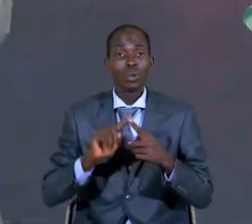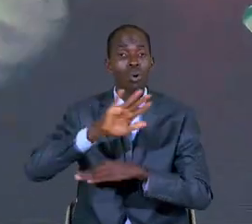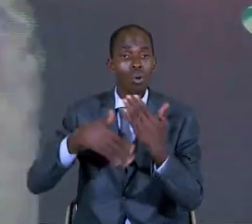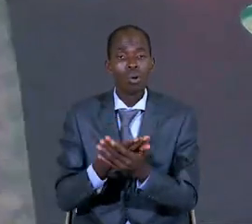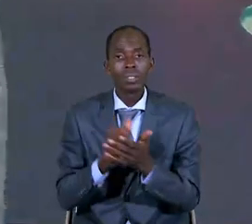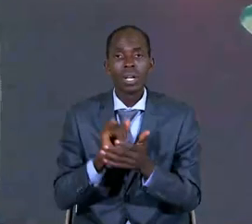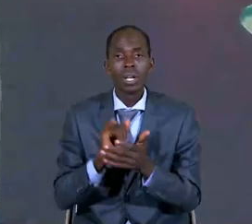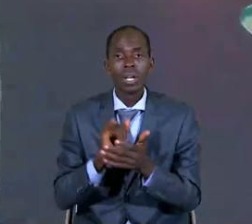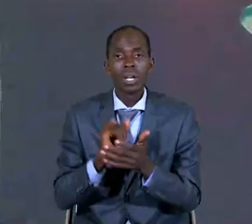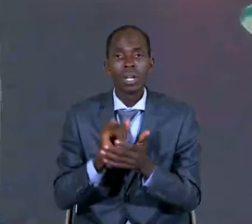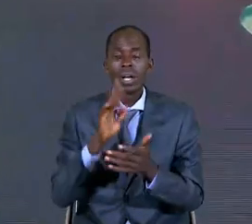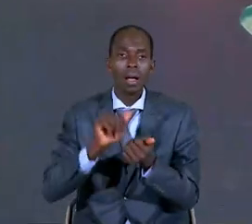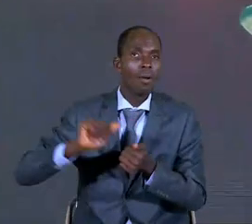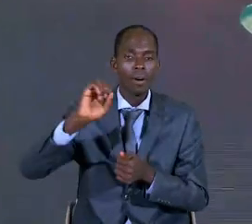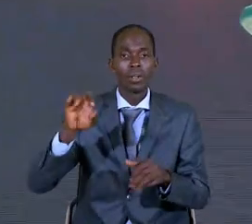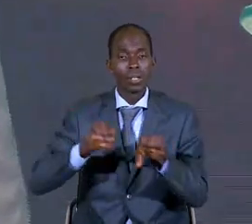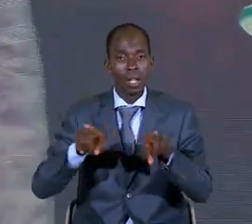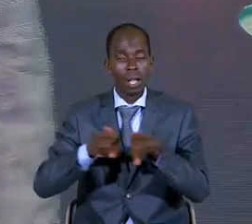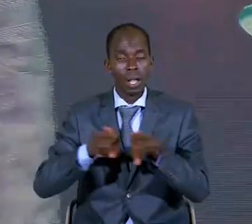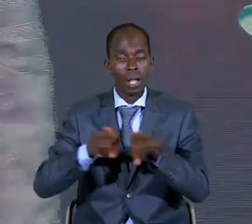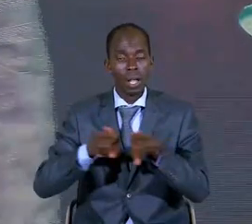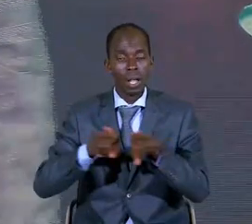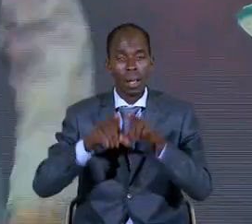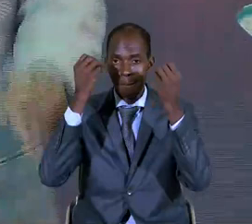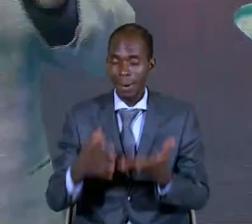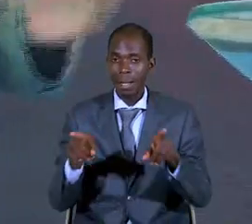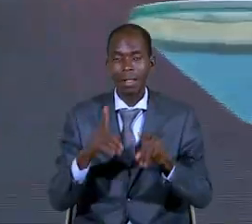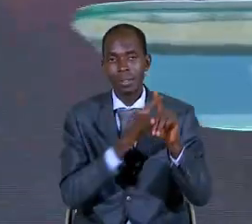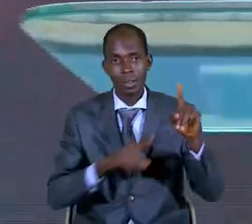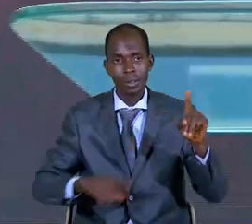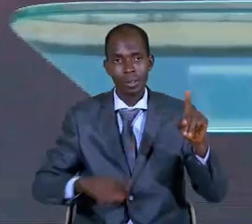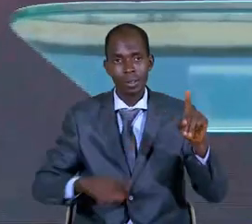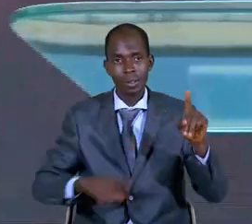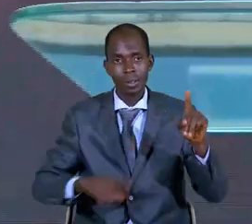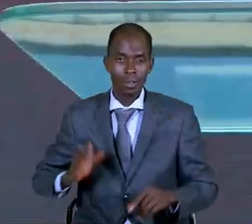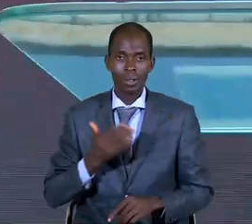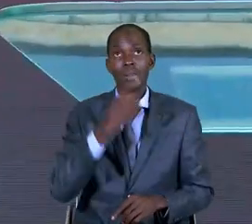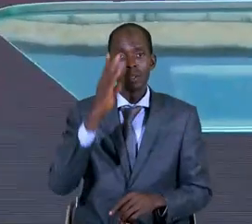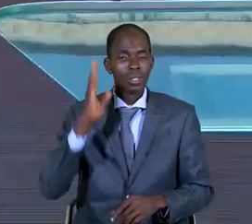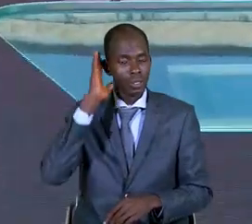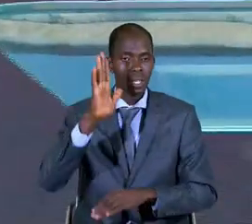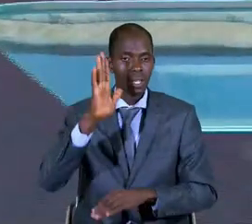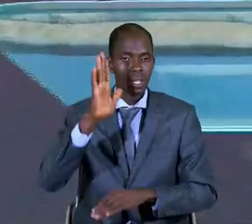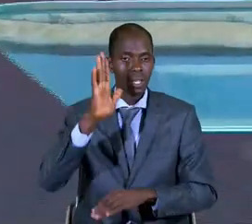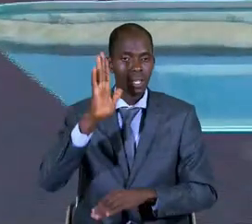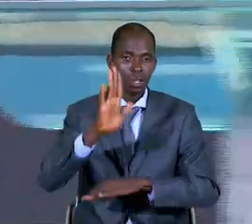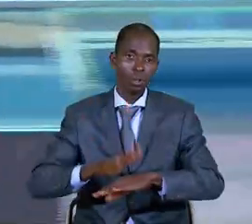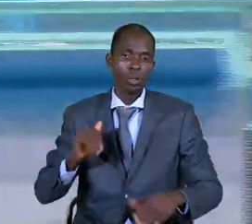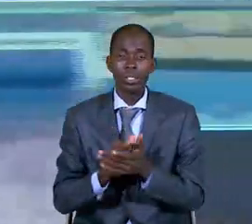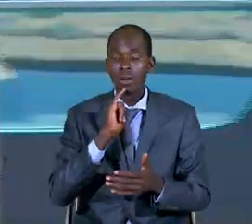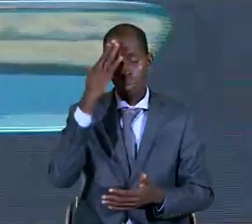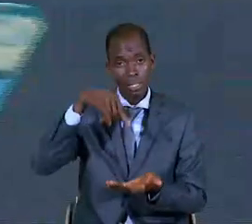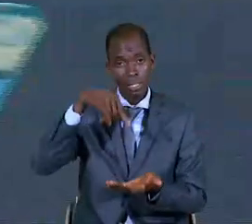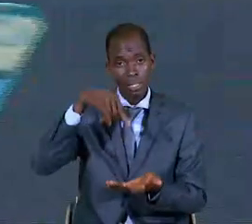are far off, even as many as the Lord our God shall call. That's why